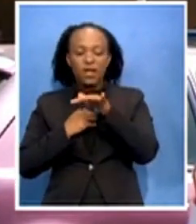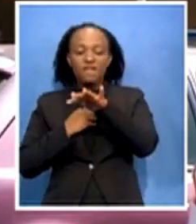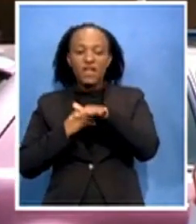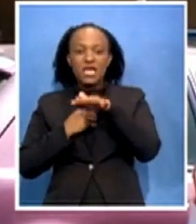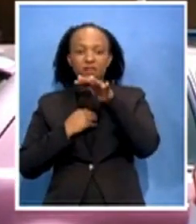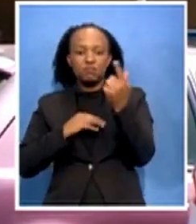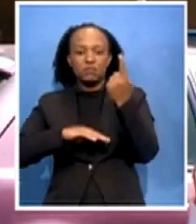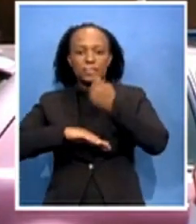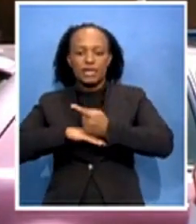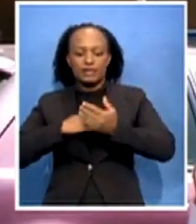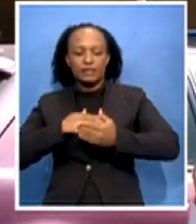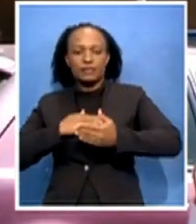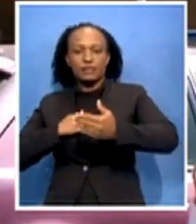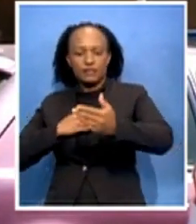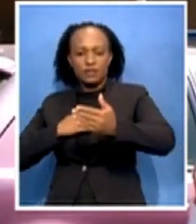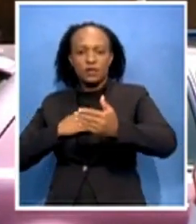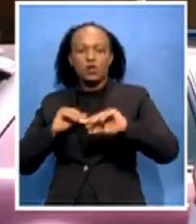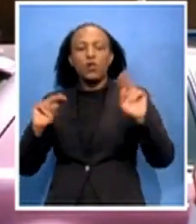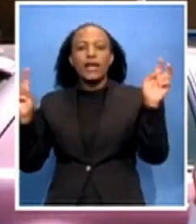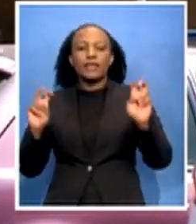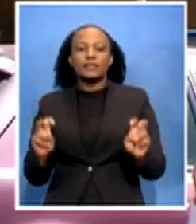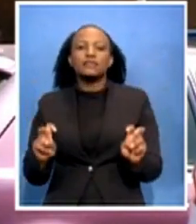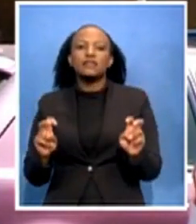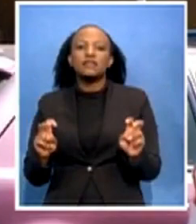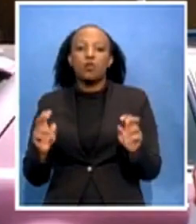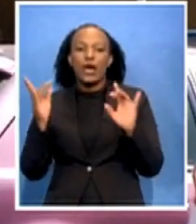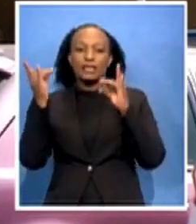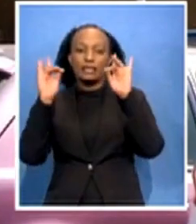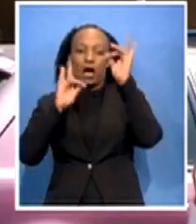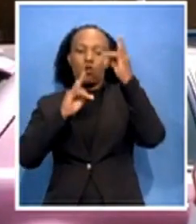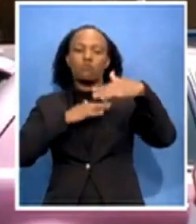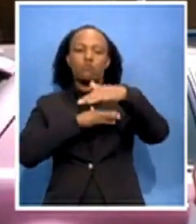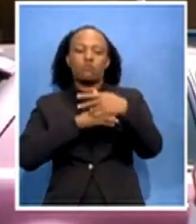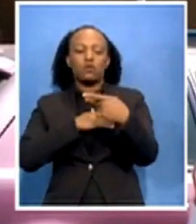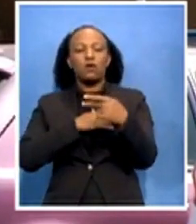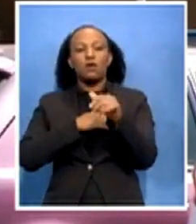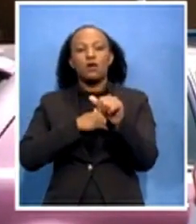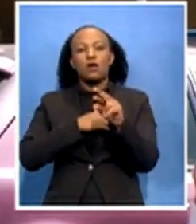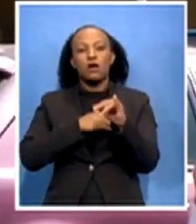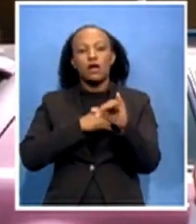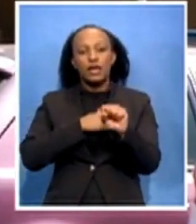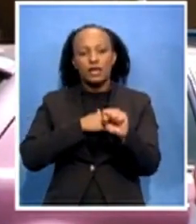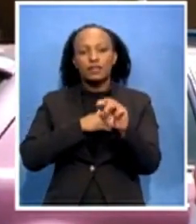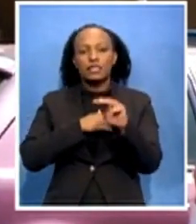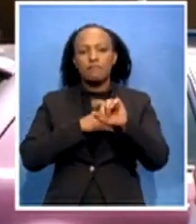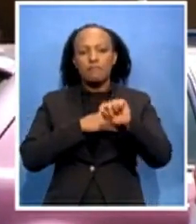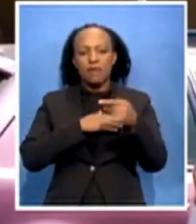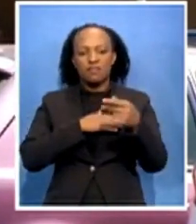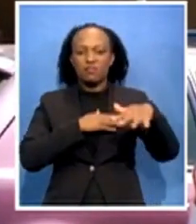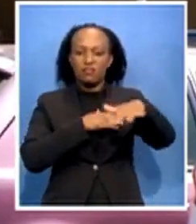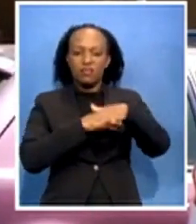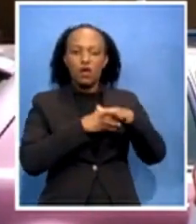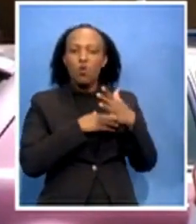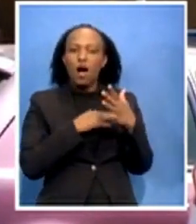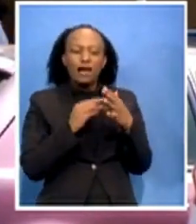in the whole of the town of Harrismith, because the infrastructure is just totally dilapidated. Exactly the same